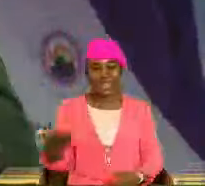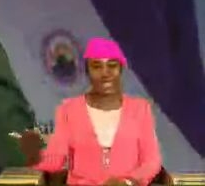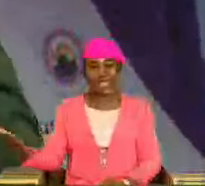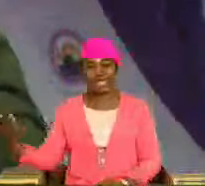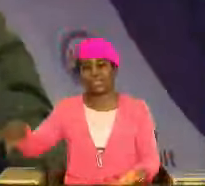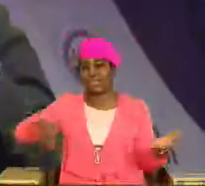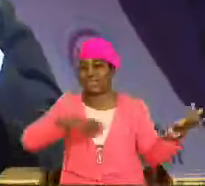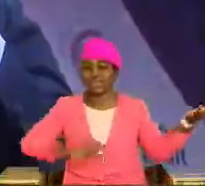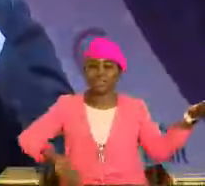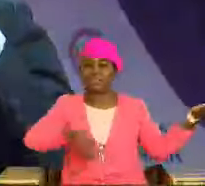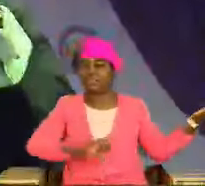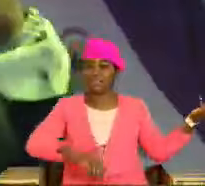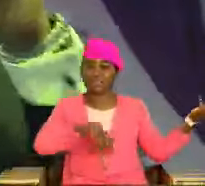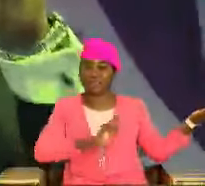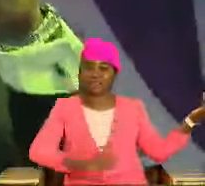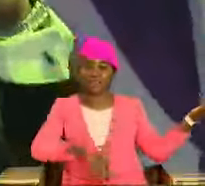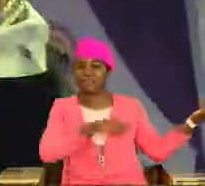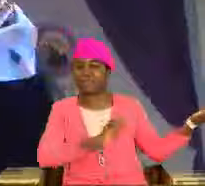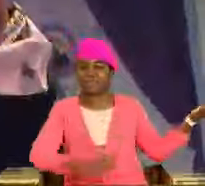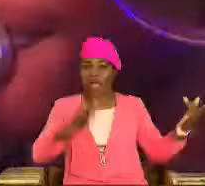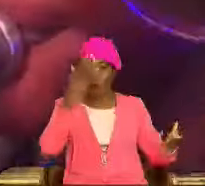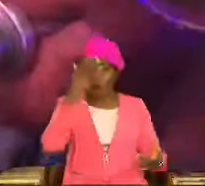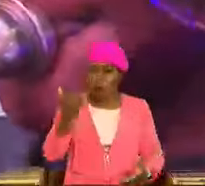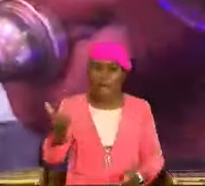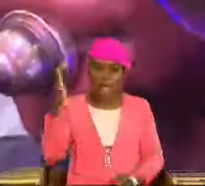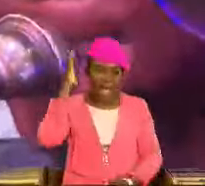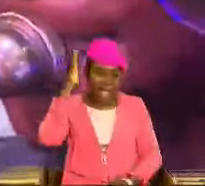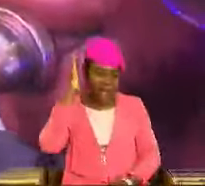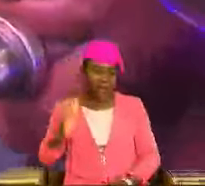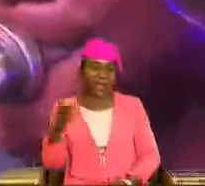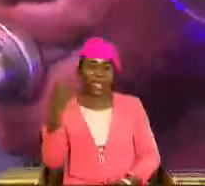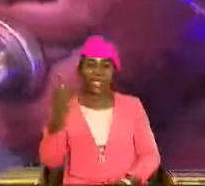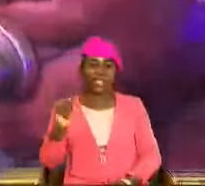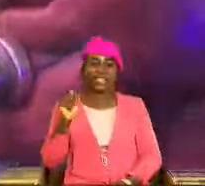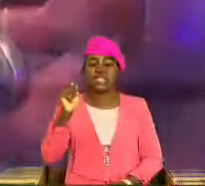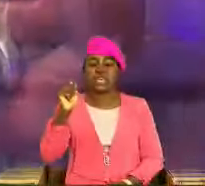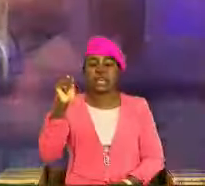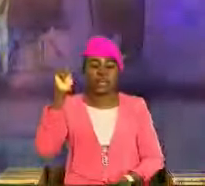IM and why the